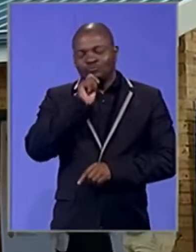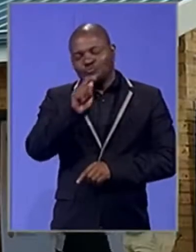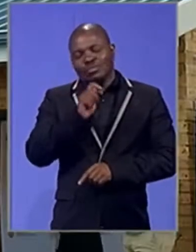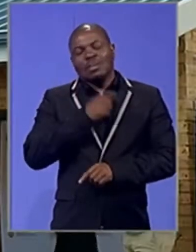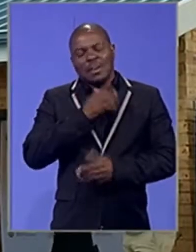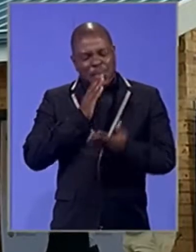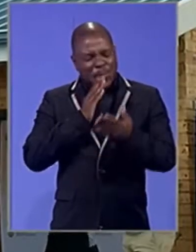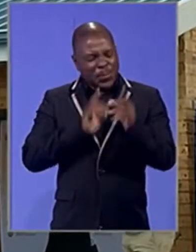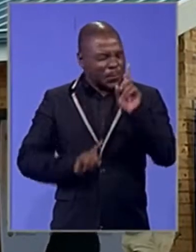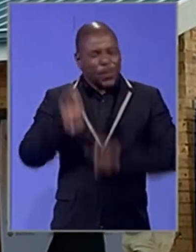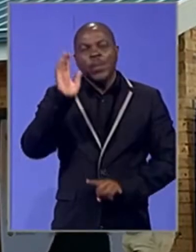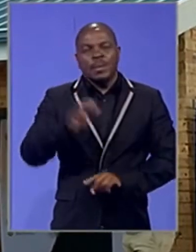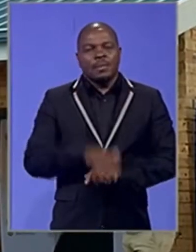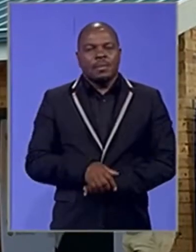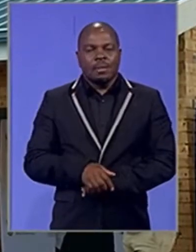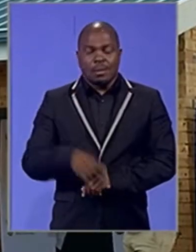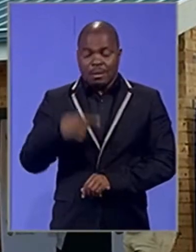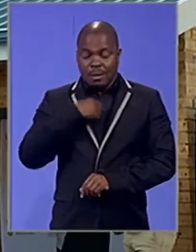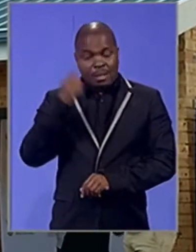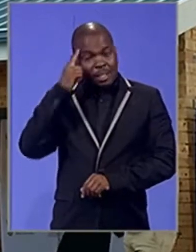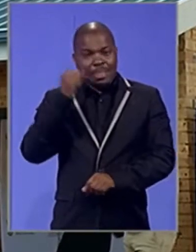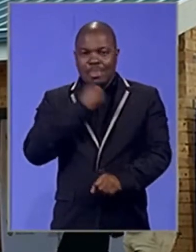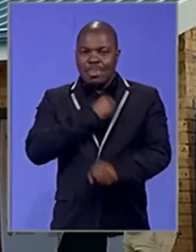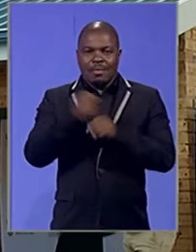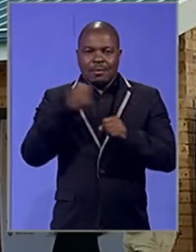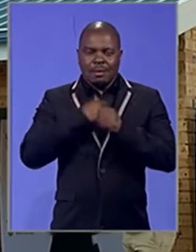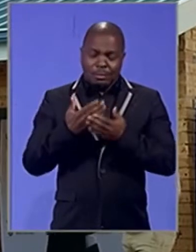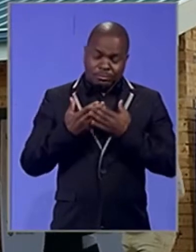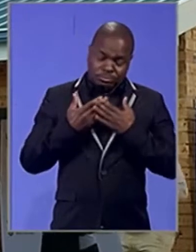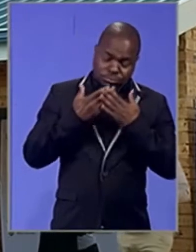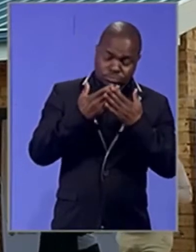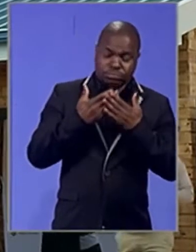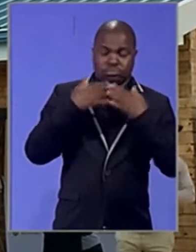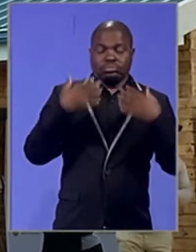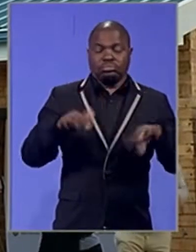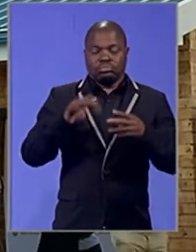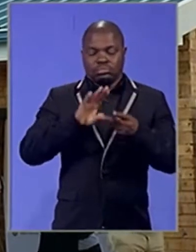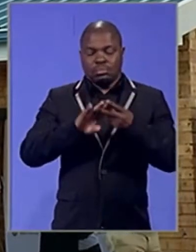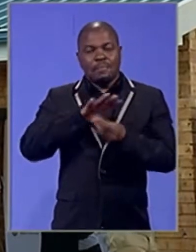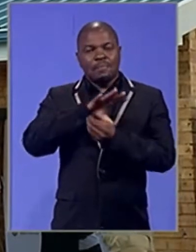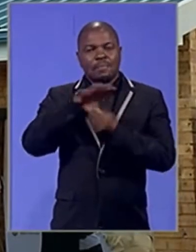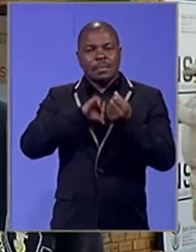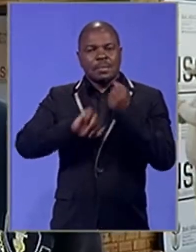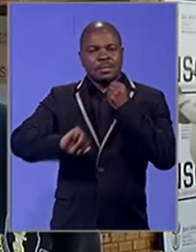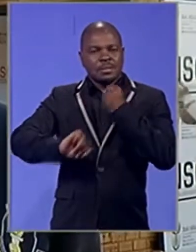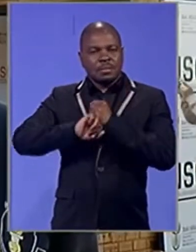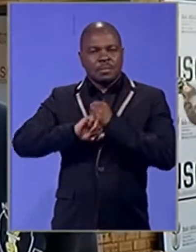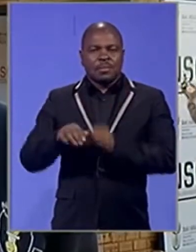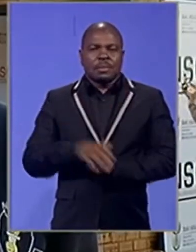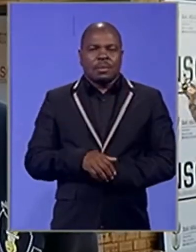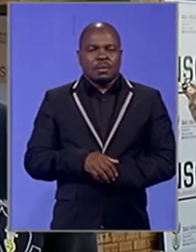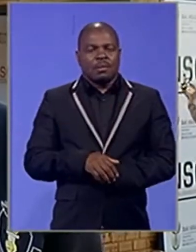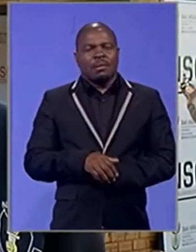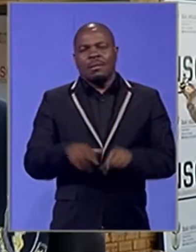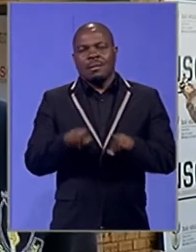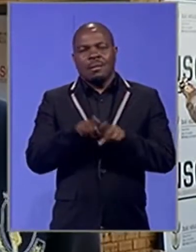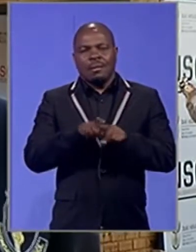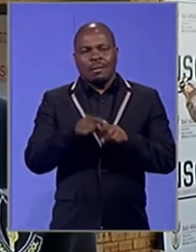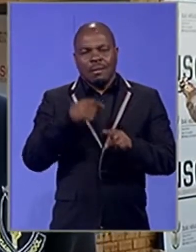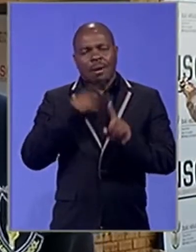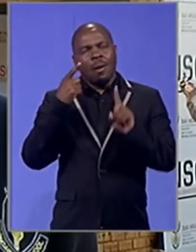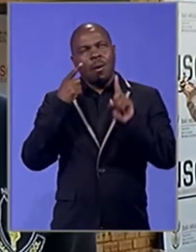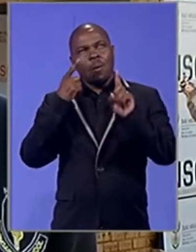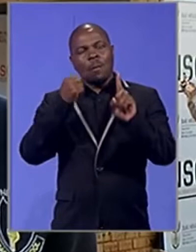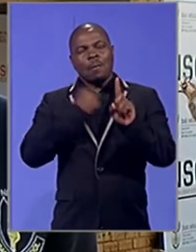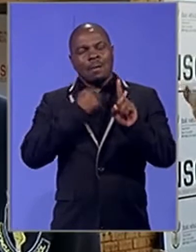mjojo. Ke bereka a ka robala, ke berekile ga matla and I had support from my family, and all of that. It's really like my whole goal